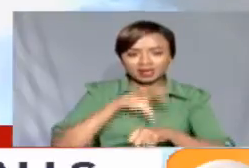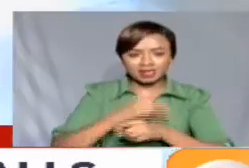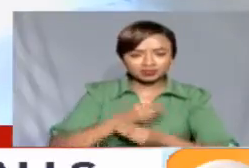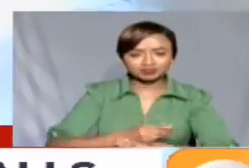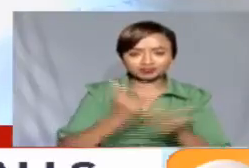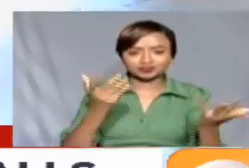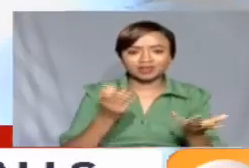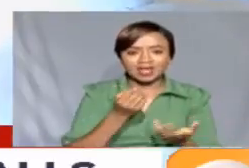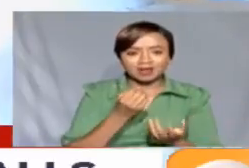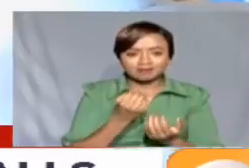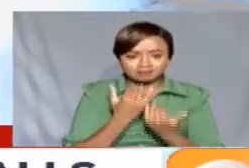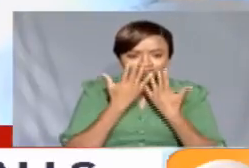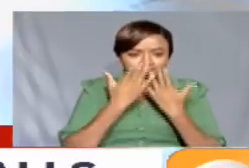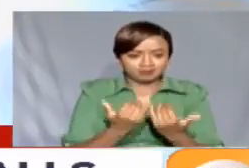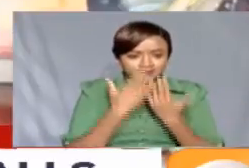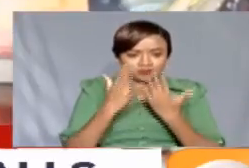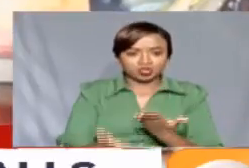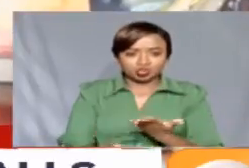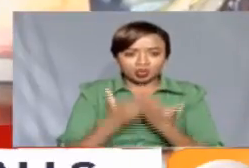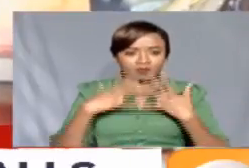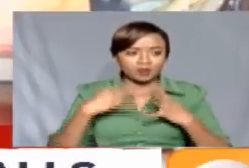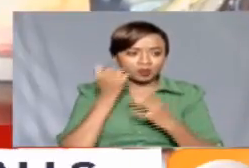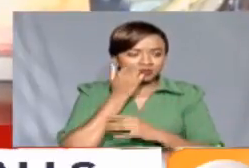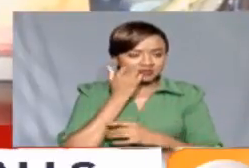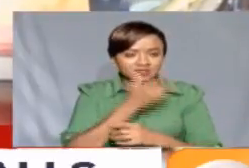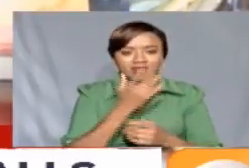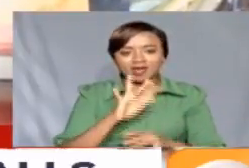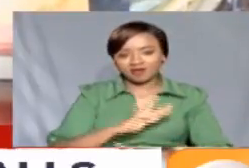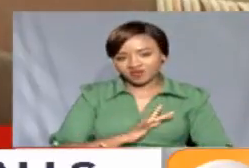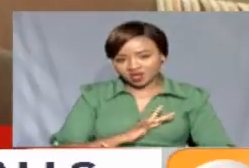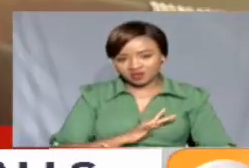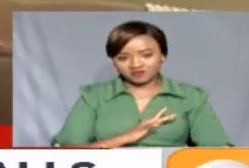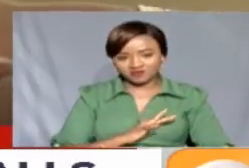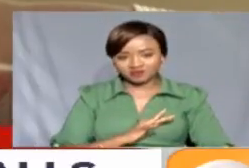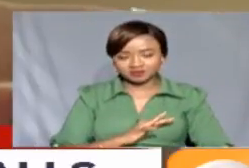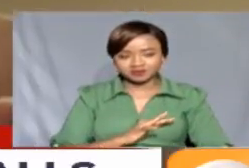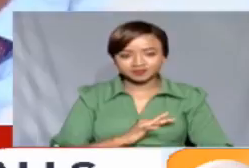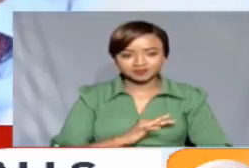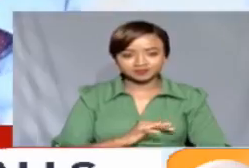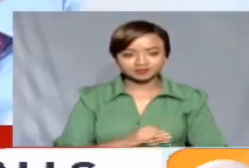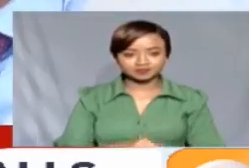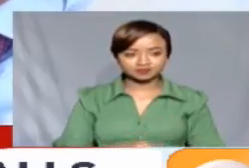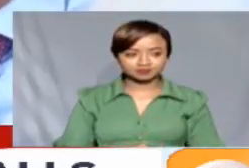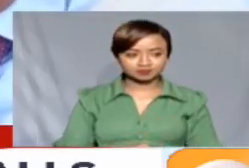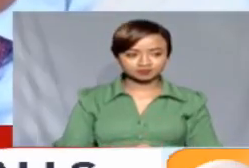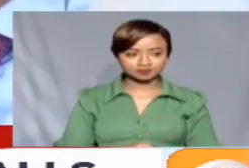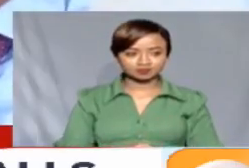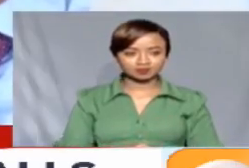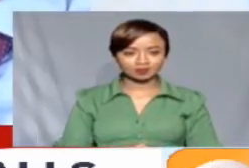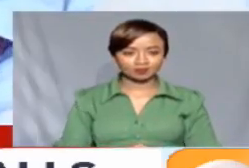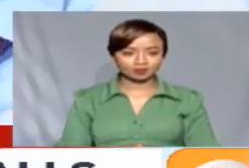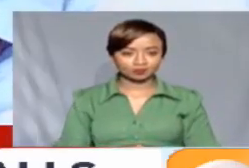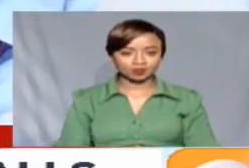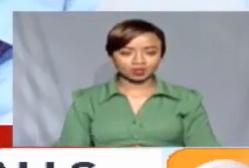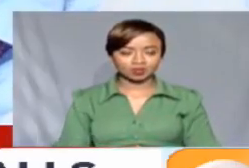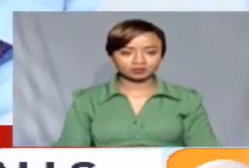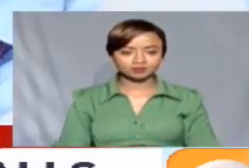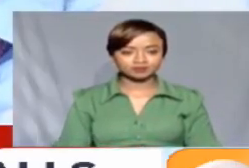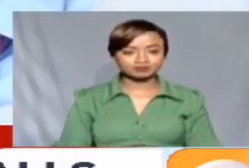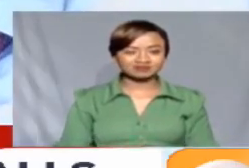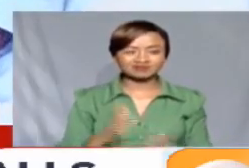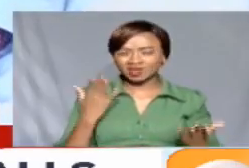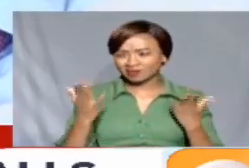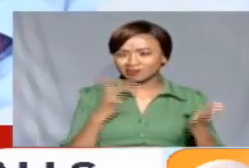remains sufficient for treatment of COVID-19 patients across the country. And even if we give approximately